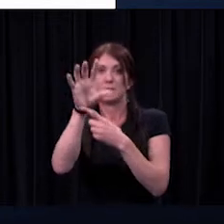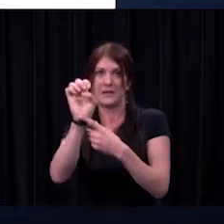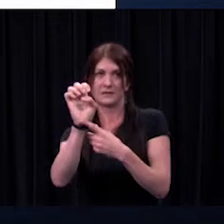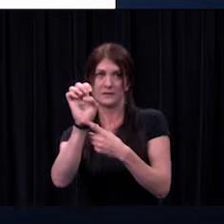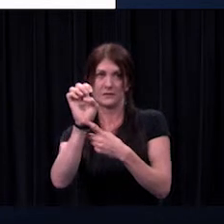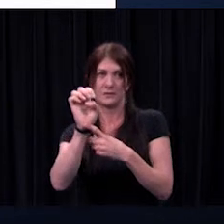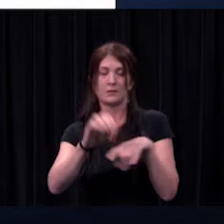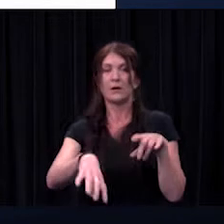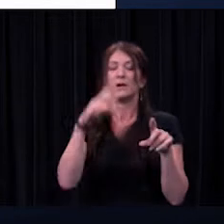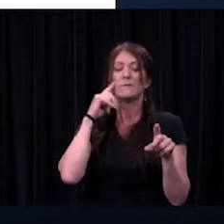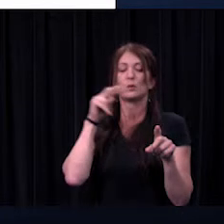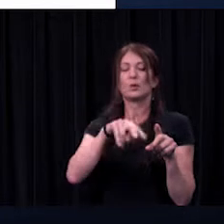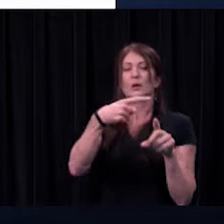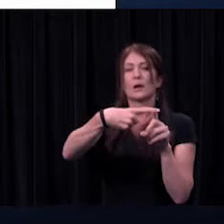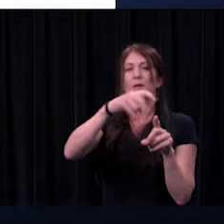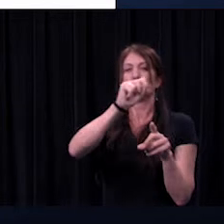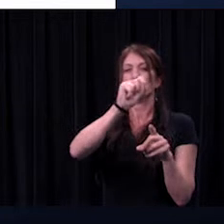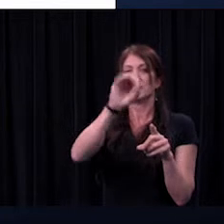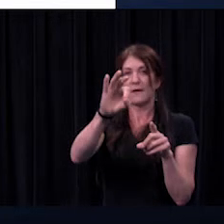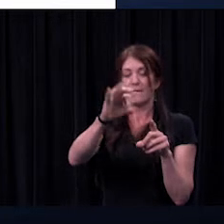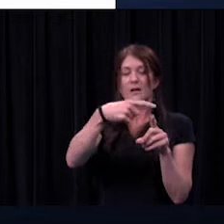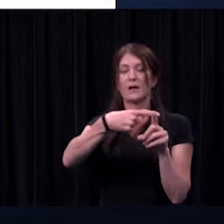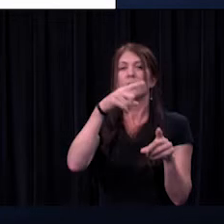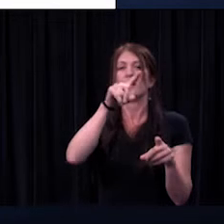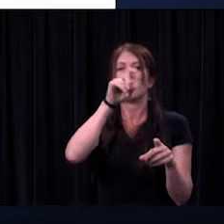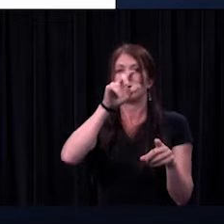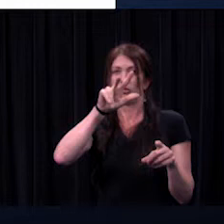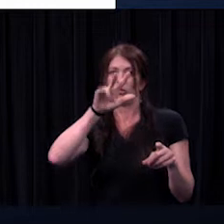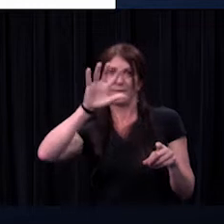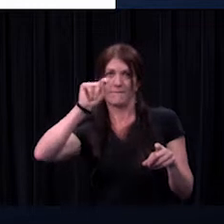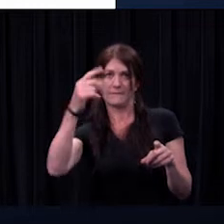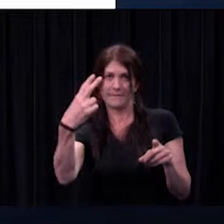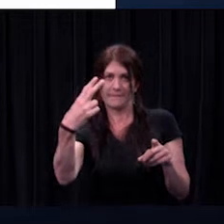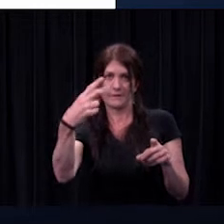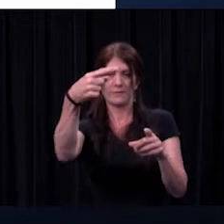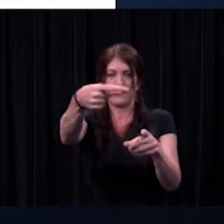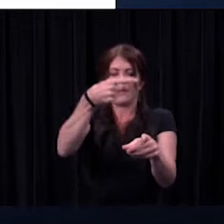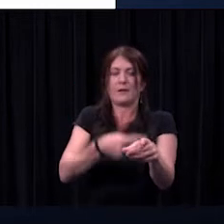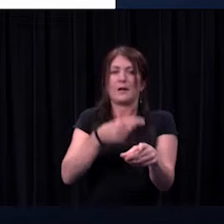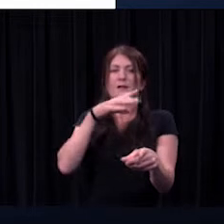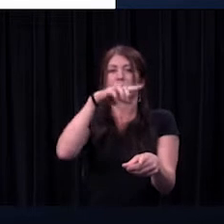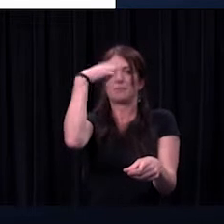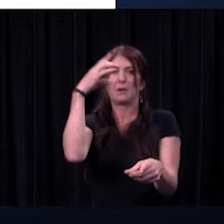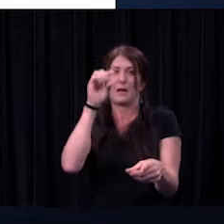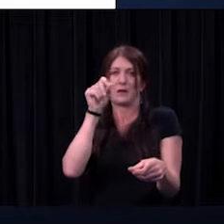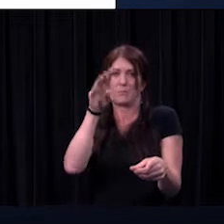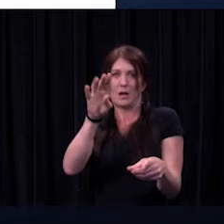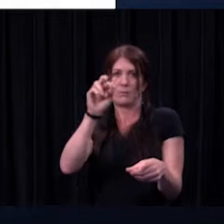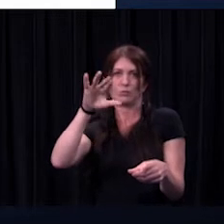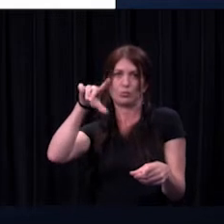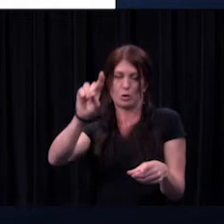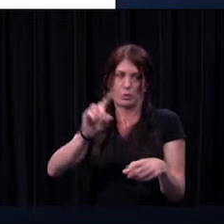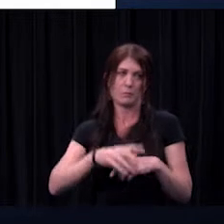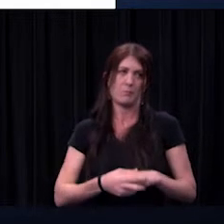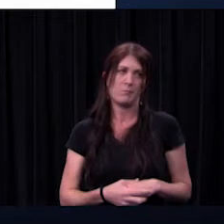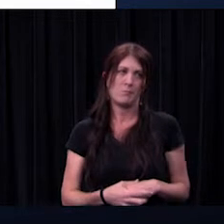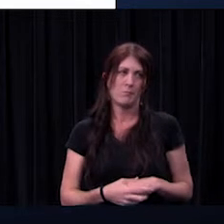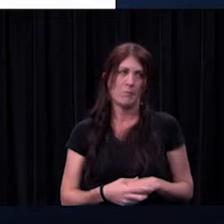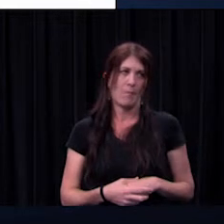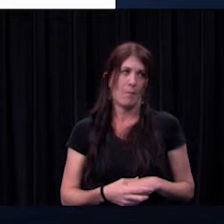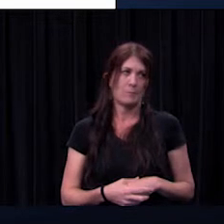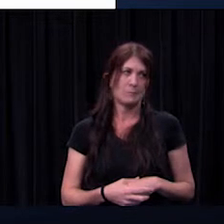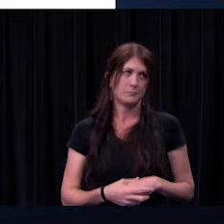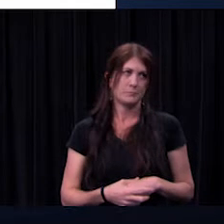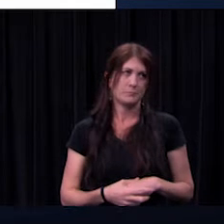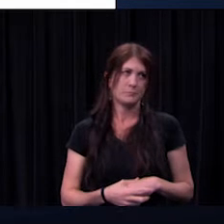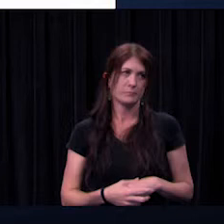135th Street here, Black Bob Road goes up and down right here. So again, this area here, along with